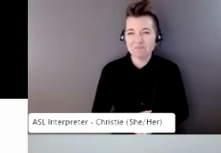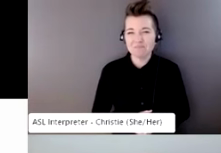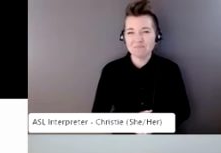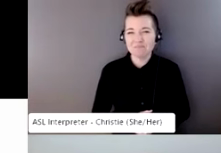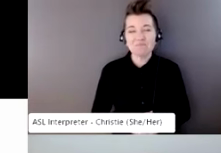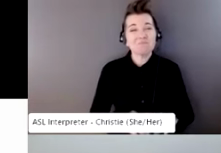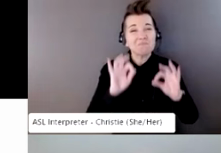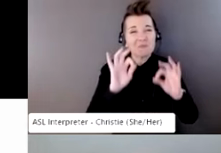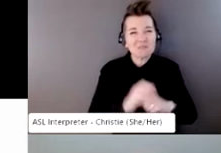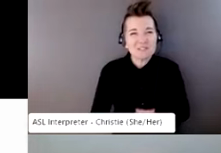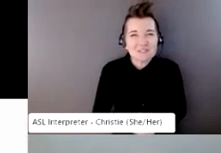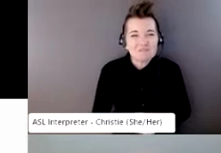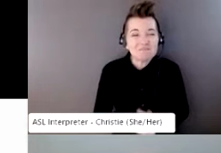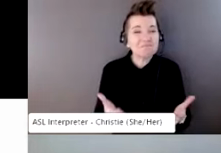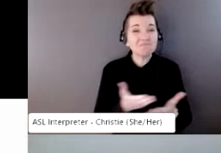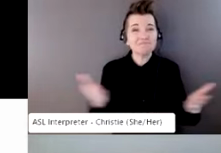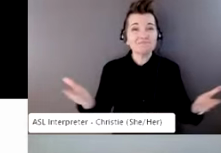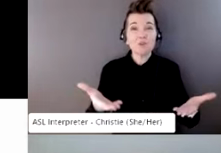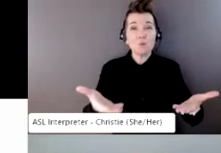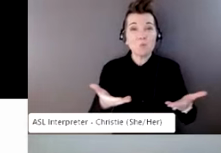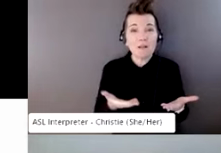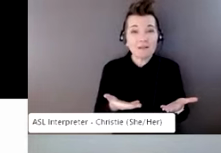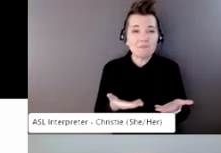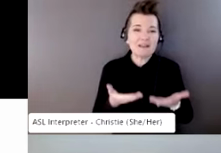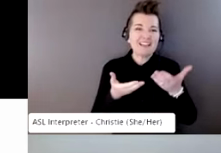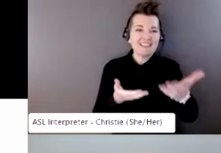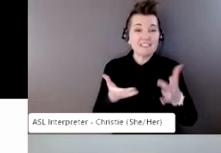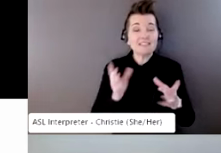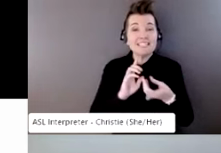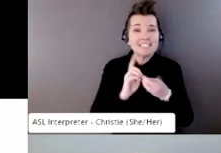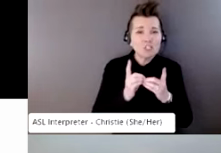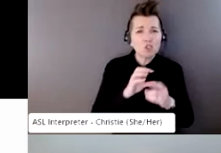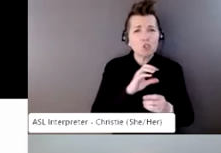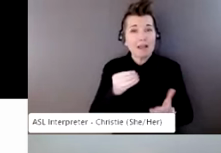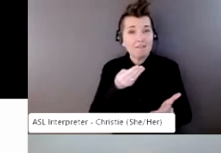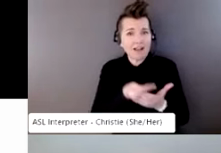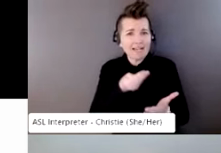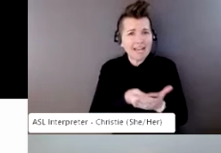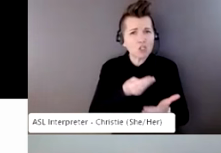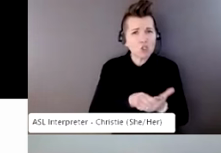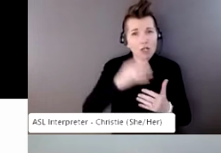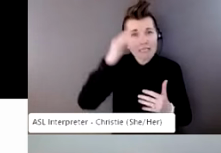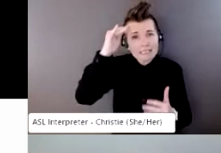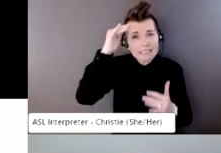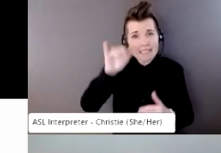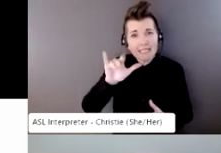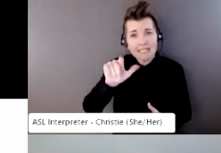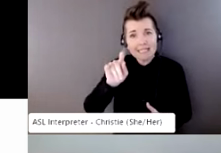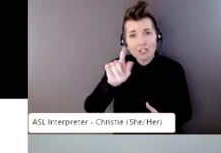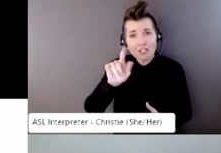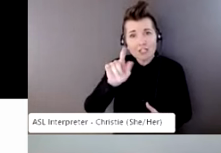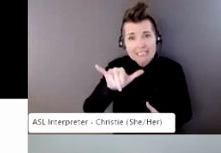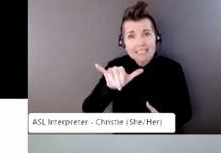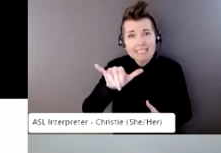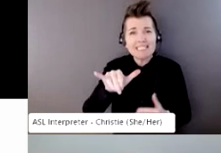All right, welcome everyone to our webinar on increasing digital and financial literacy today with Jesse, who